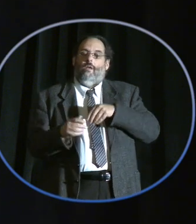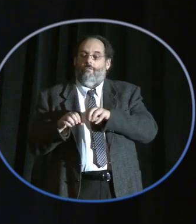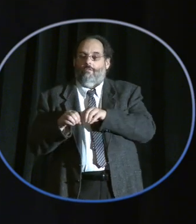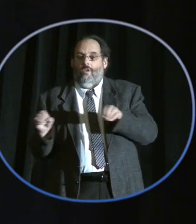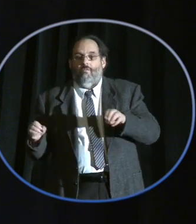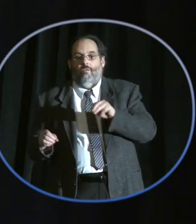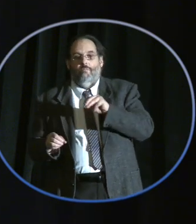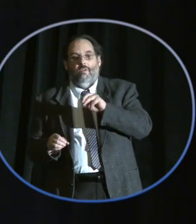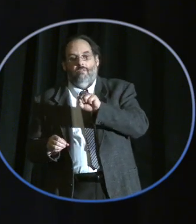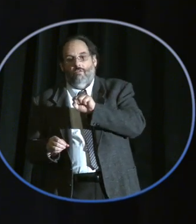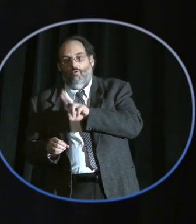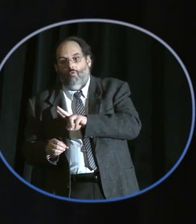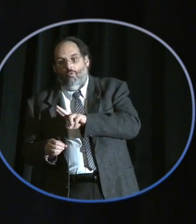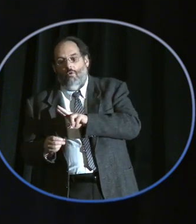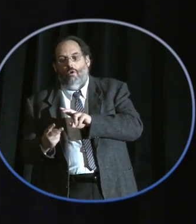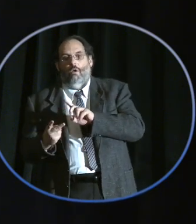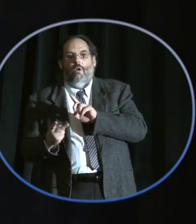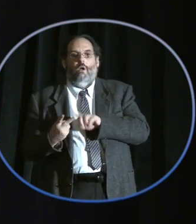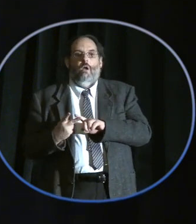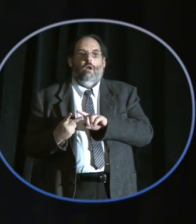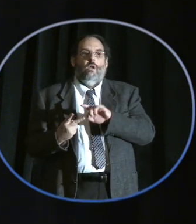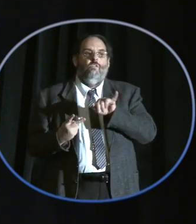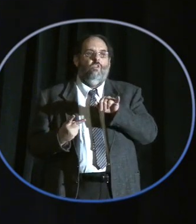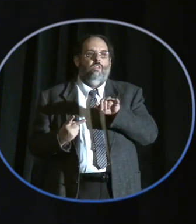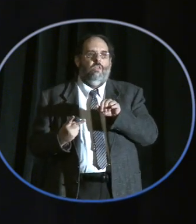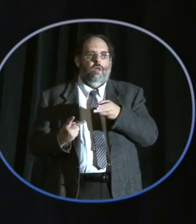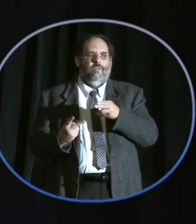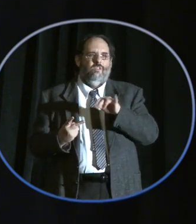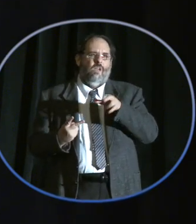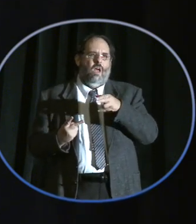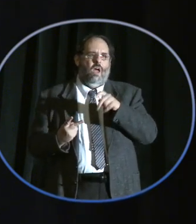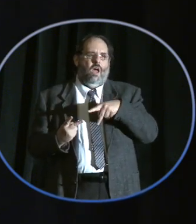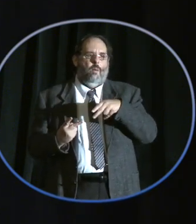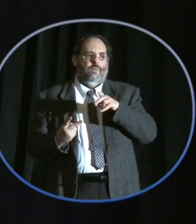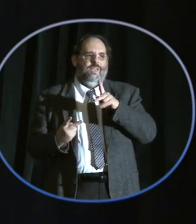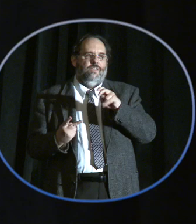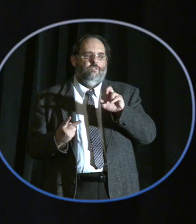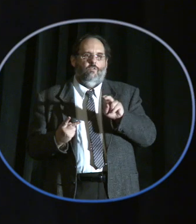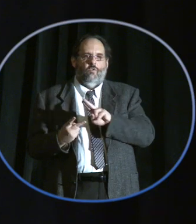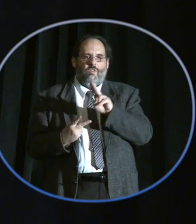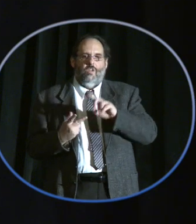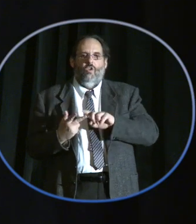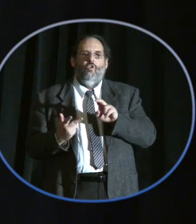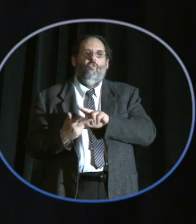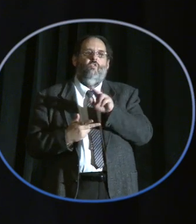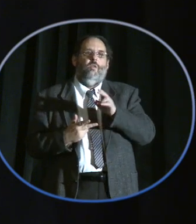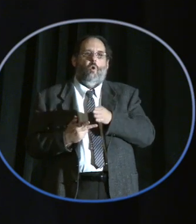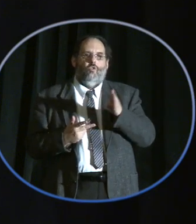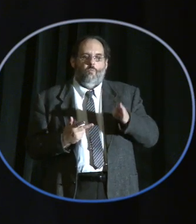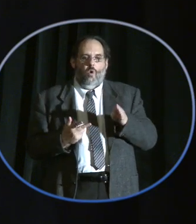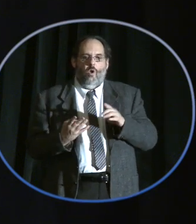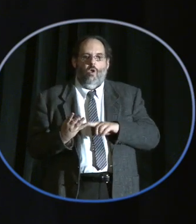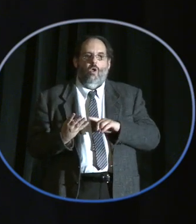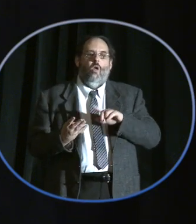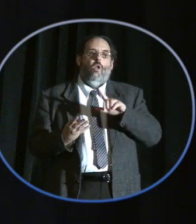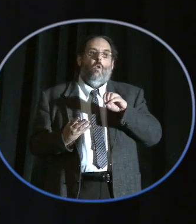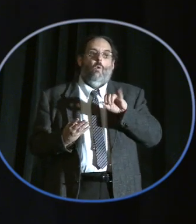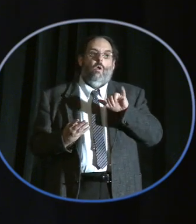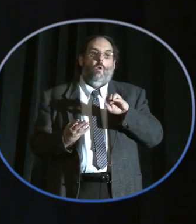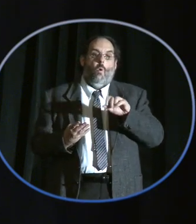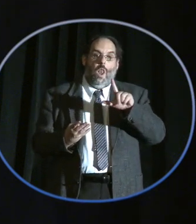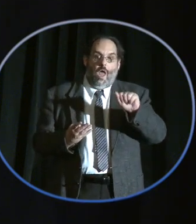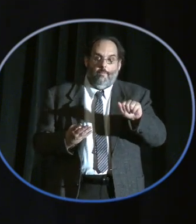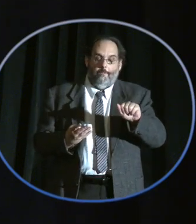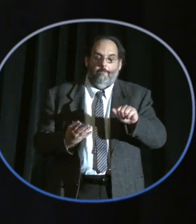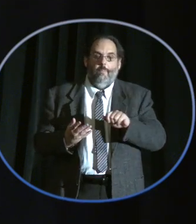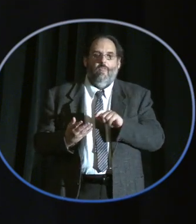from Morgan State University, Johns Hopkins University, University of Baltimore, Loyola